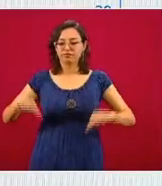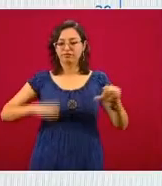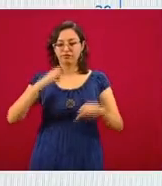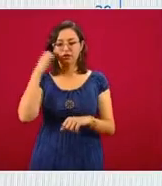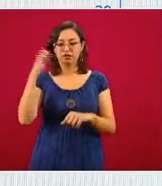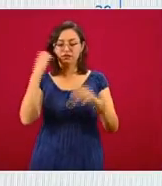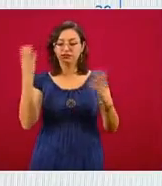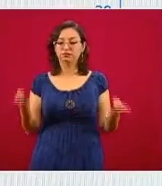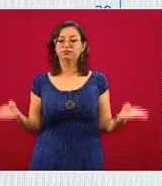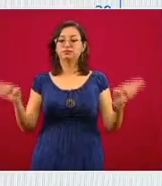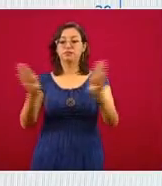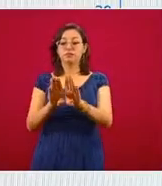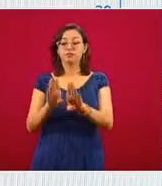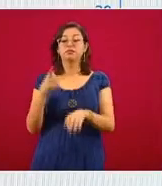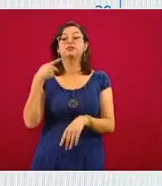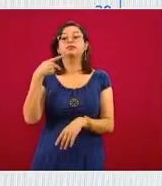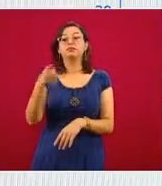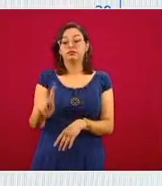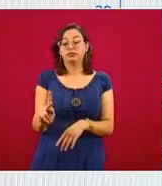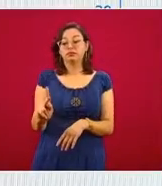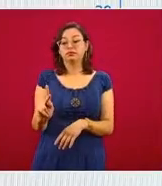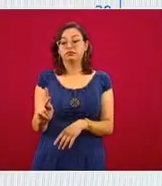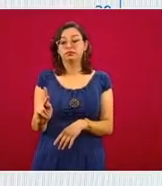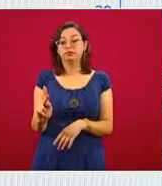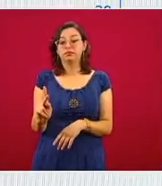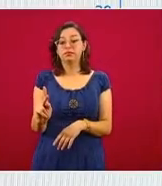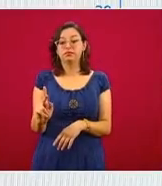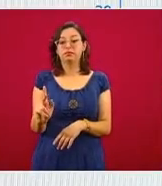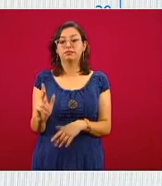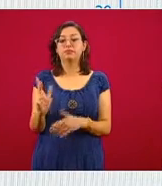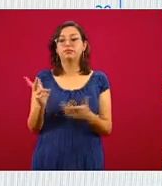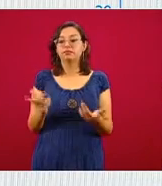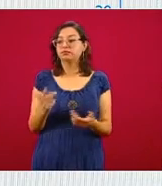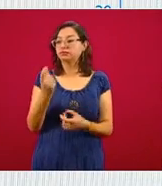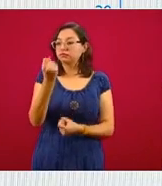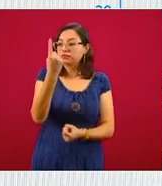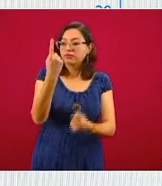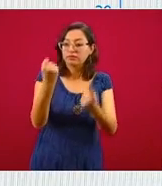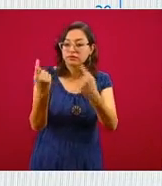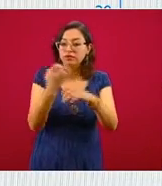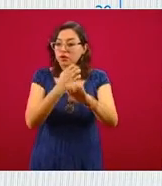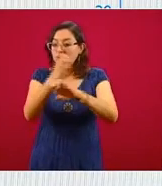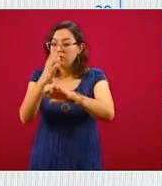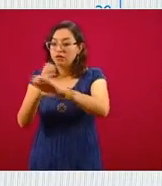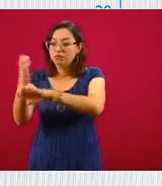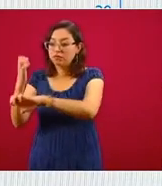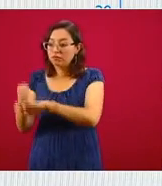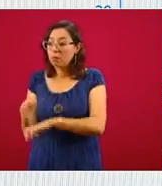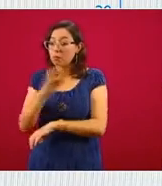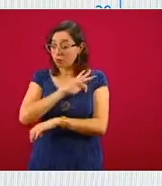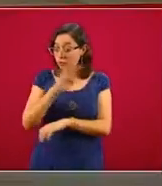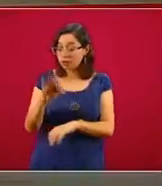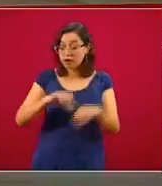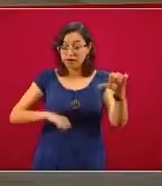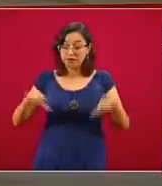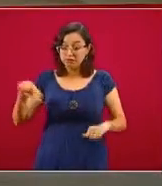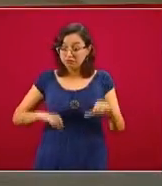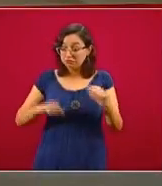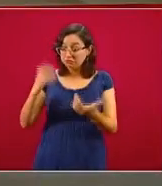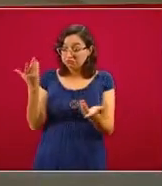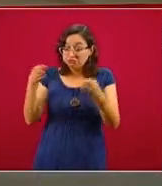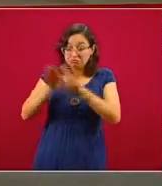dictated that school activities were going to be suspended, and they were suspended on the